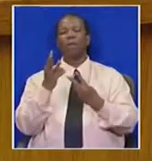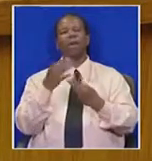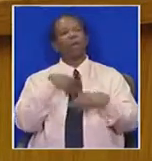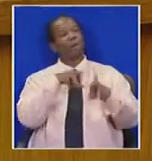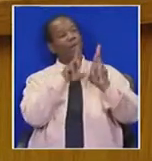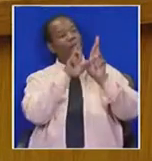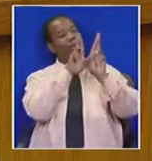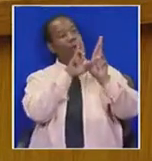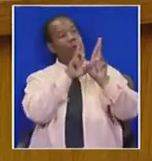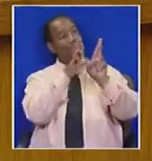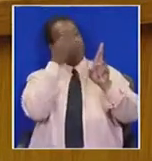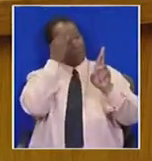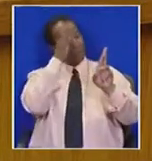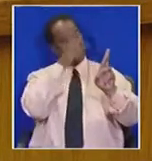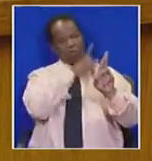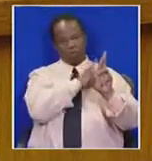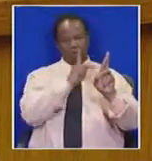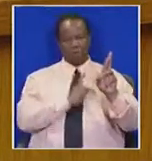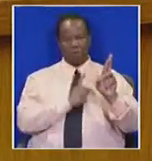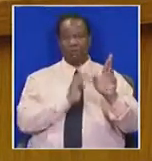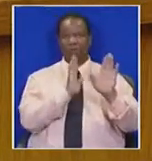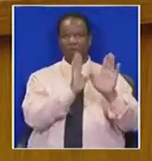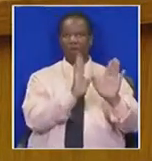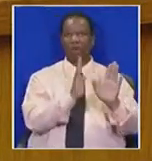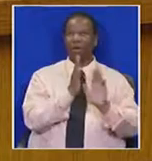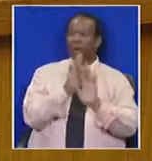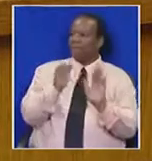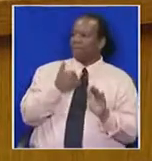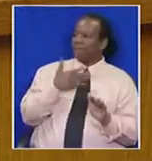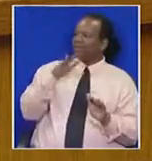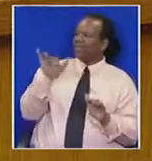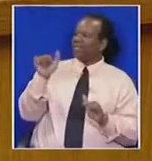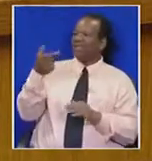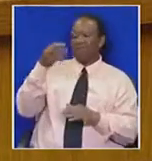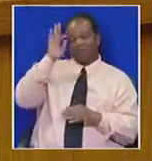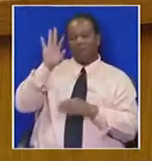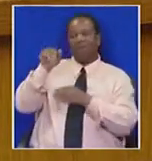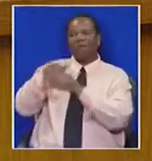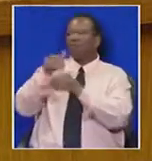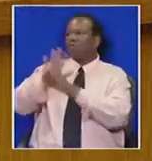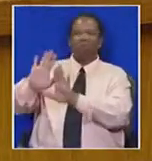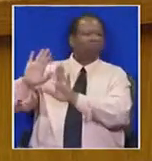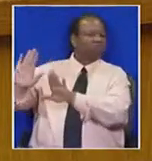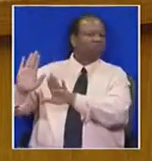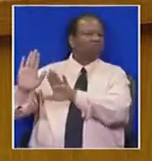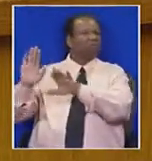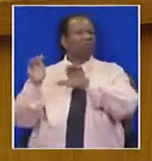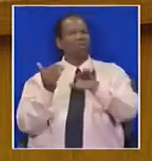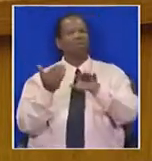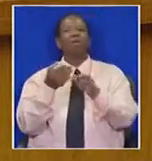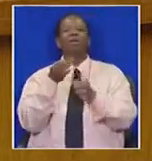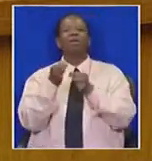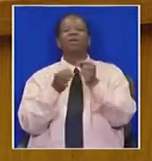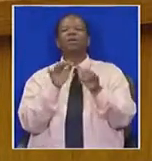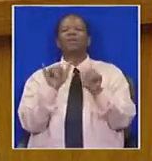government you lead. They have looked beyond the government that they voted for. Let me start with the ongoing drought